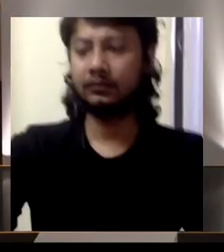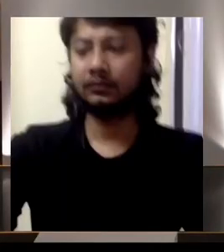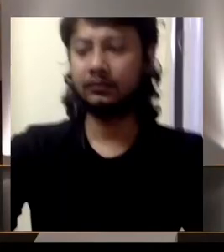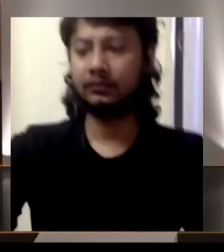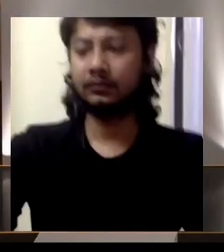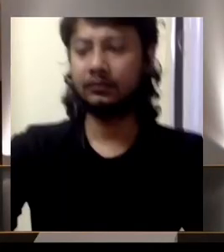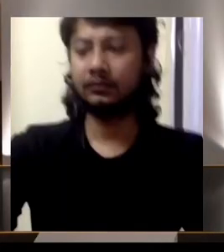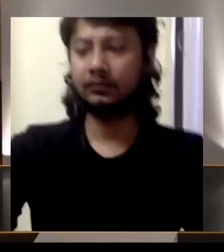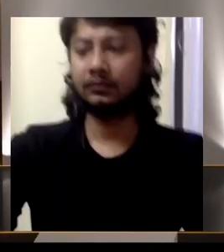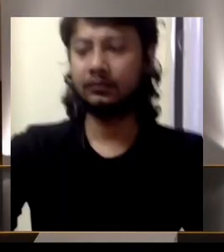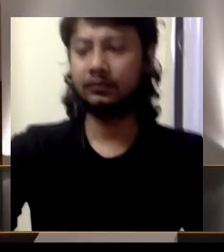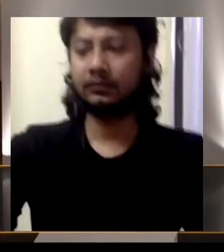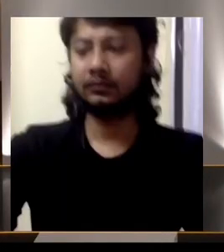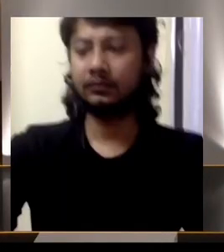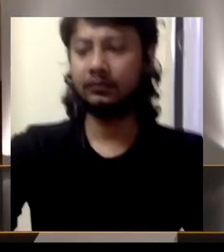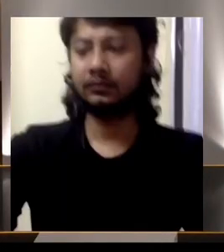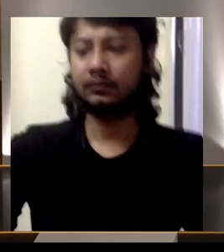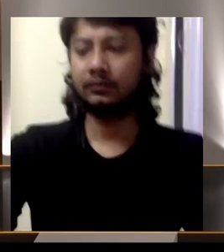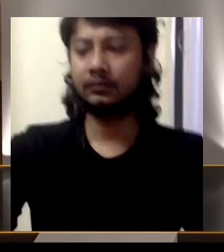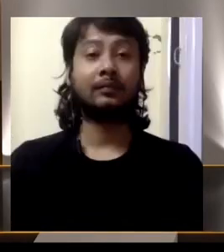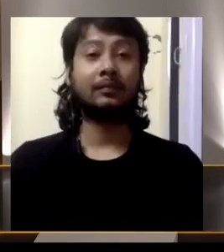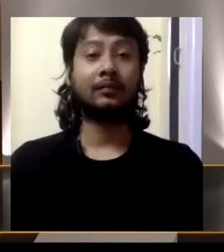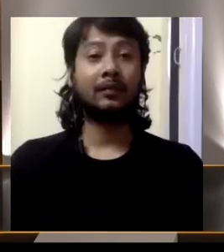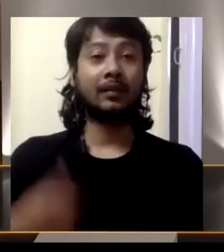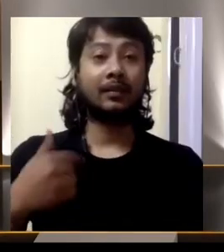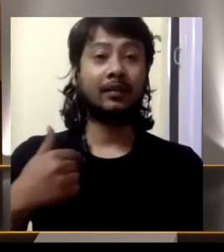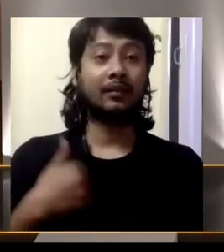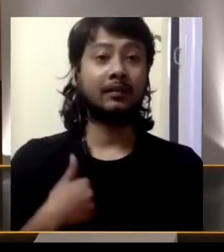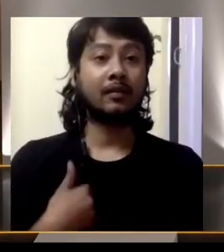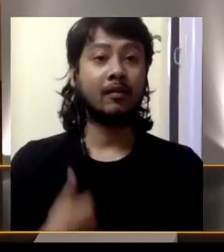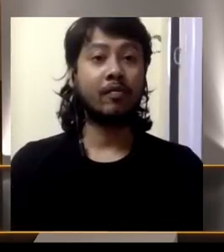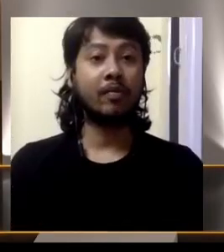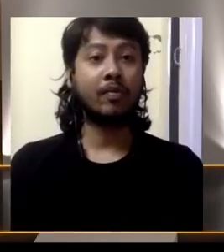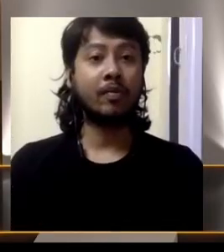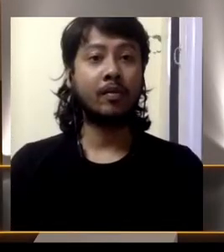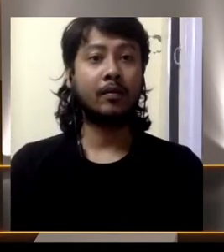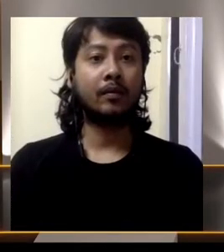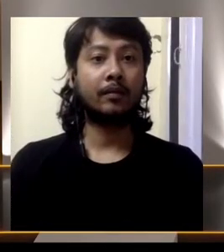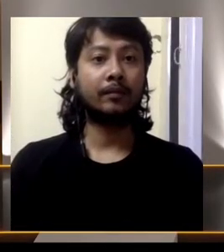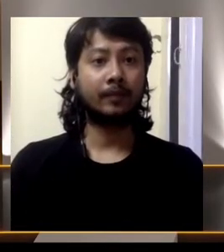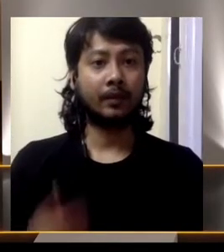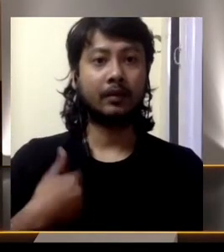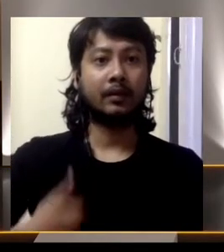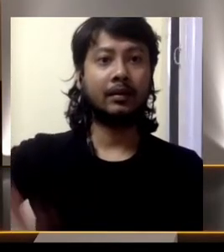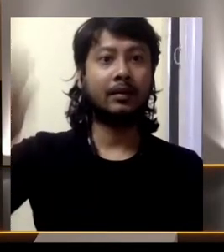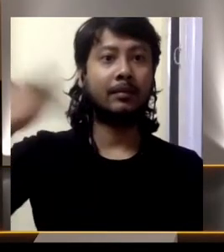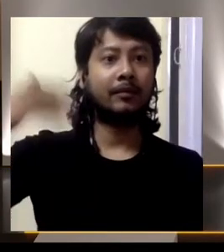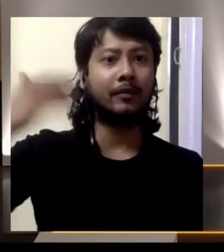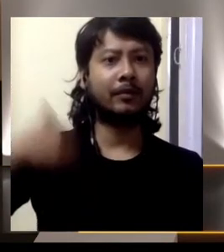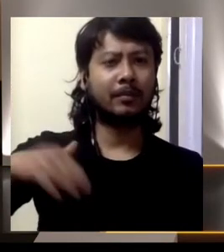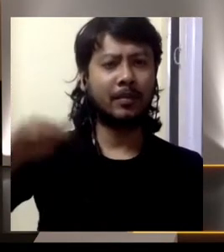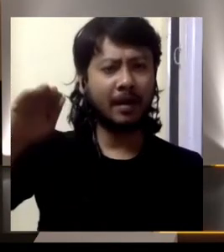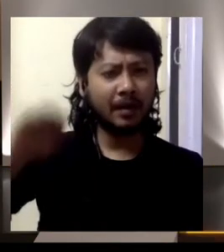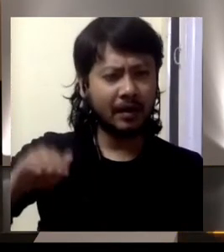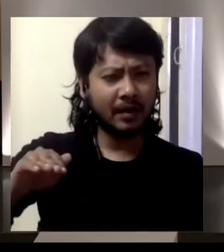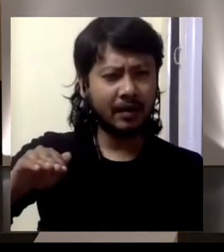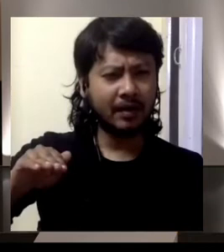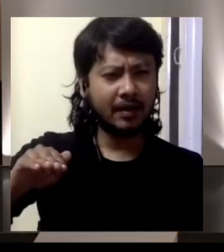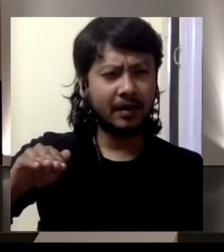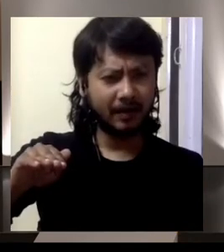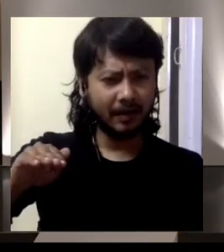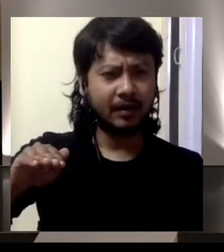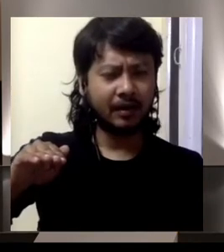When I was a little girl, growing up in what is now Silicon Valley, many of my friends spoke